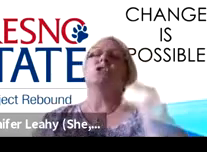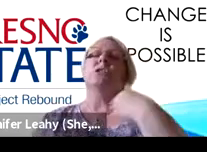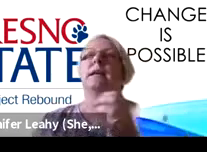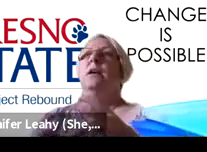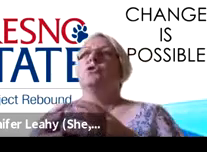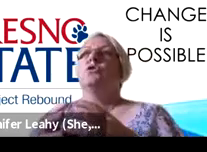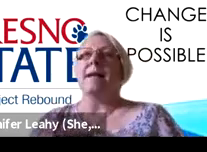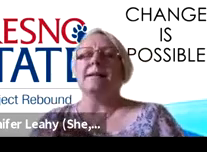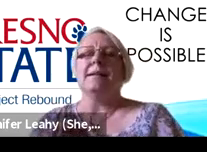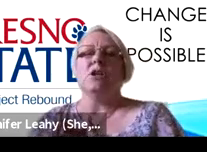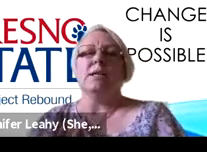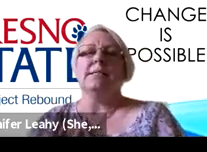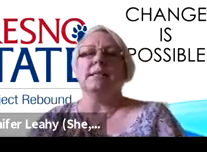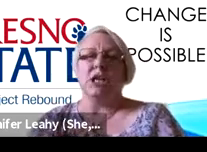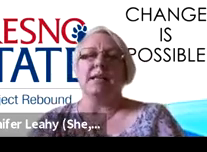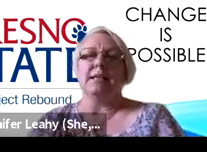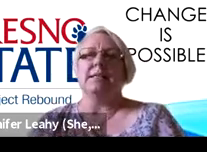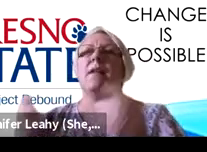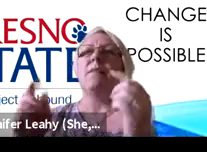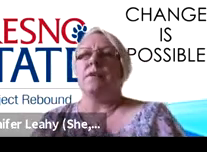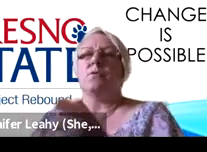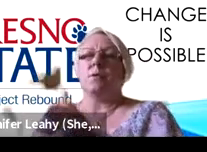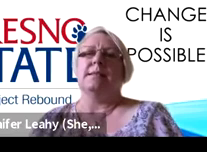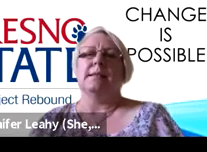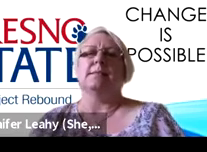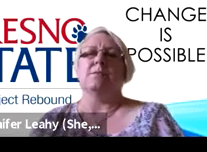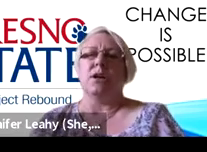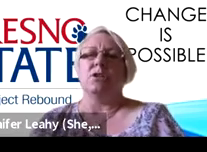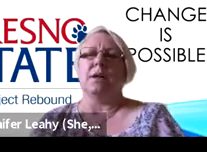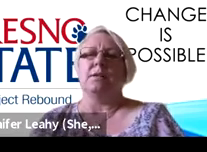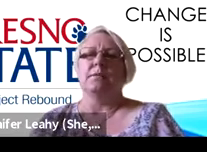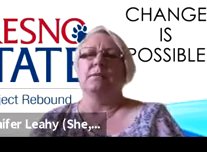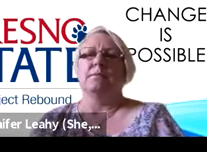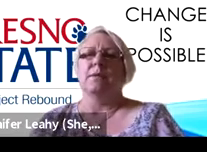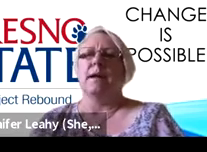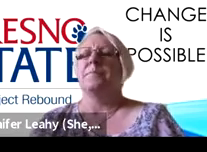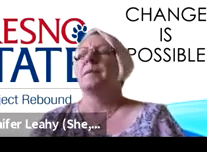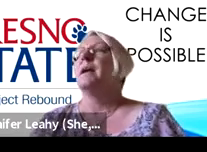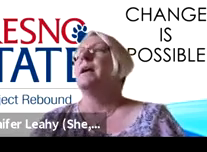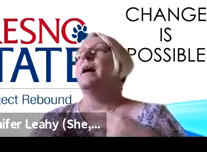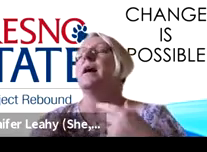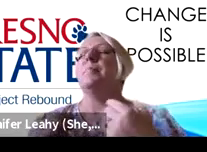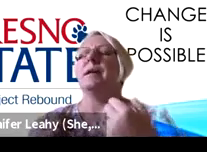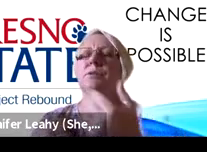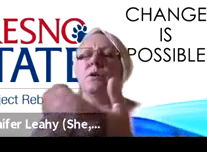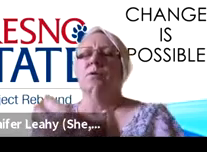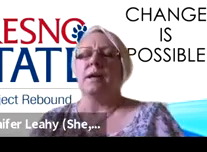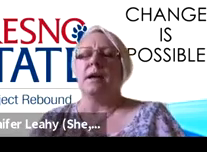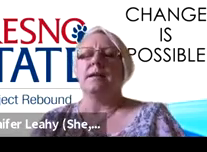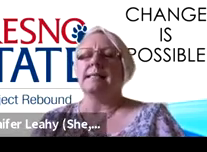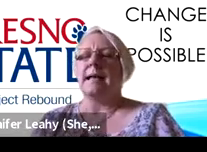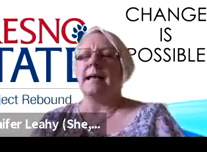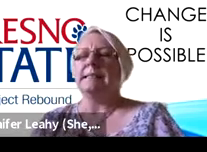we're actually drastically increasing the chances that they're going to successfully graduate, right? And